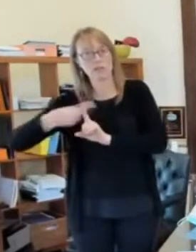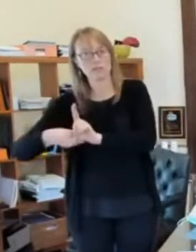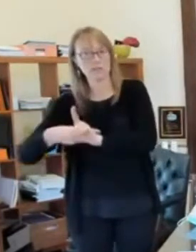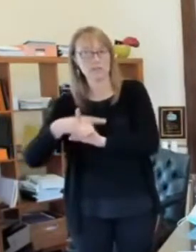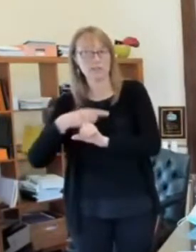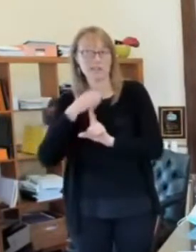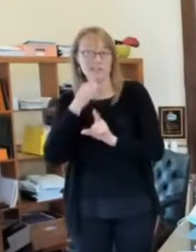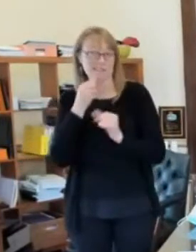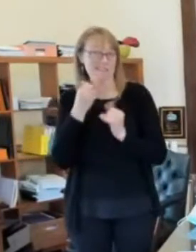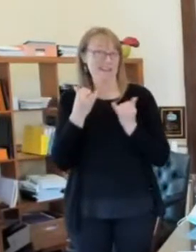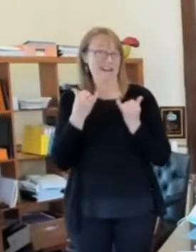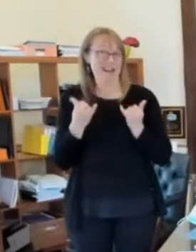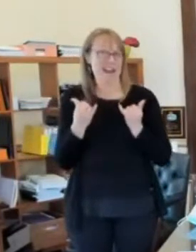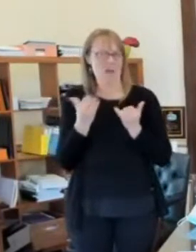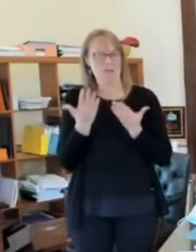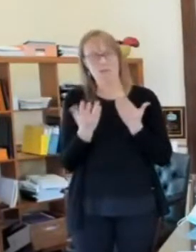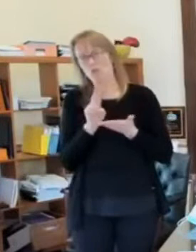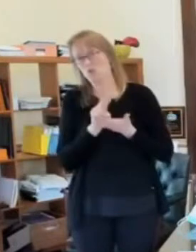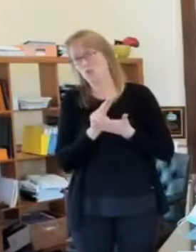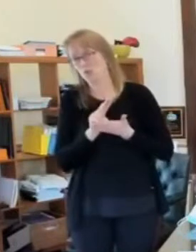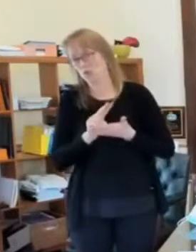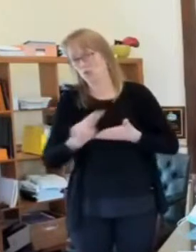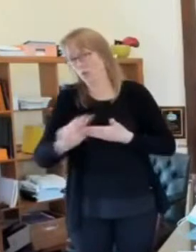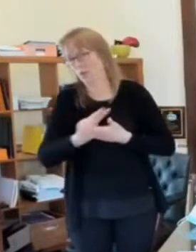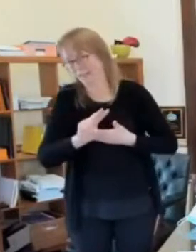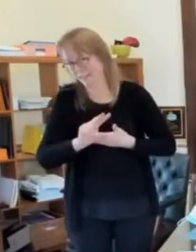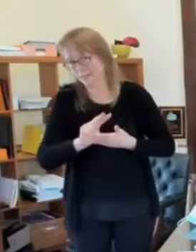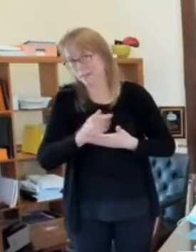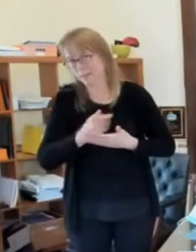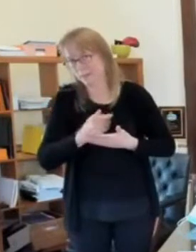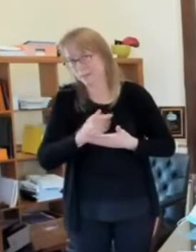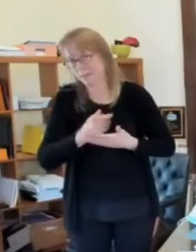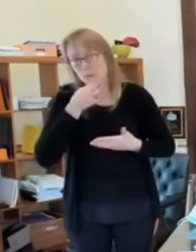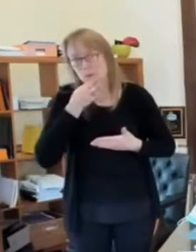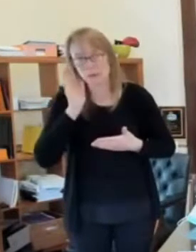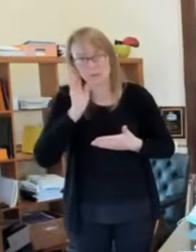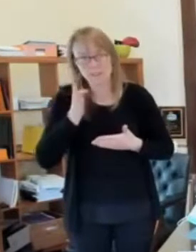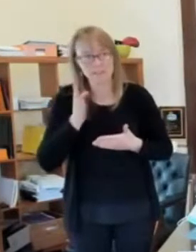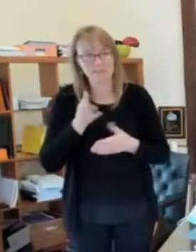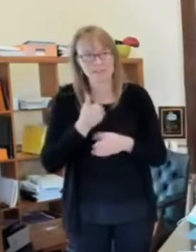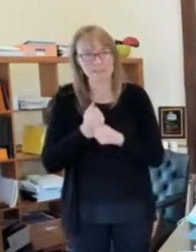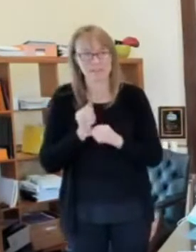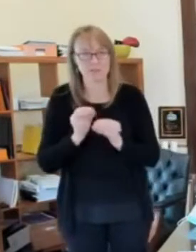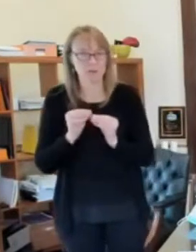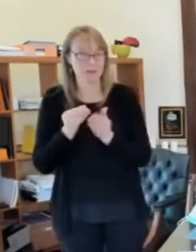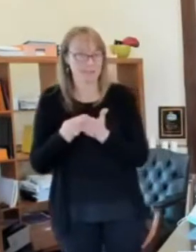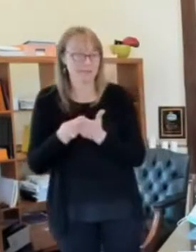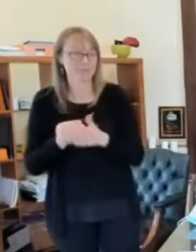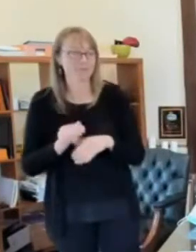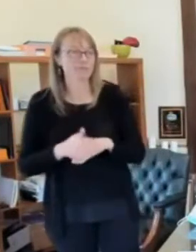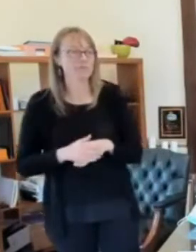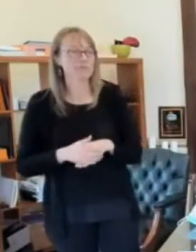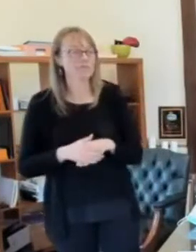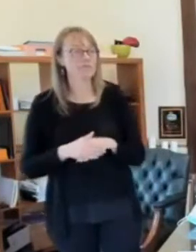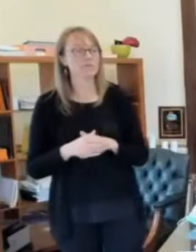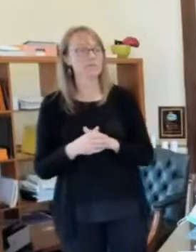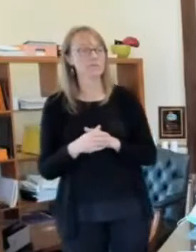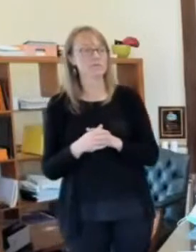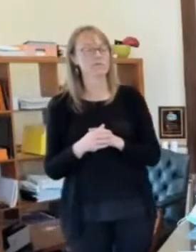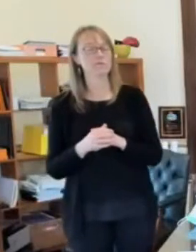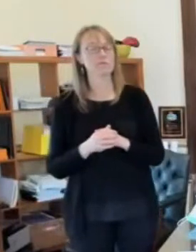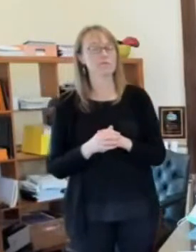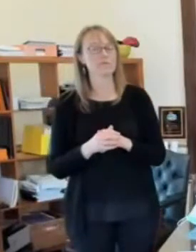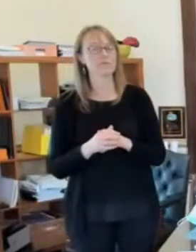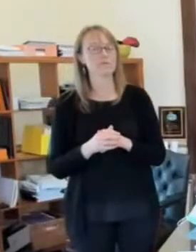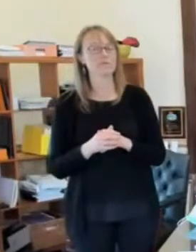Bill has a question about our vaccination notification survey. Mm-hmm. Other jurisdictions have launched them, county is one